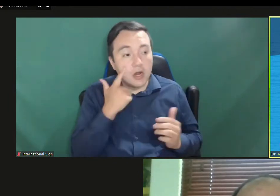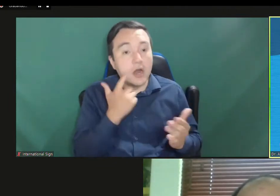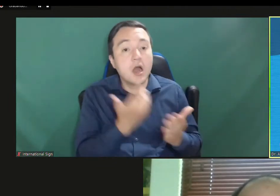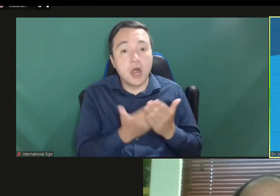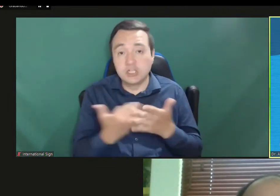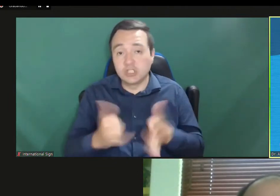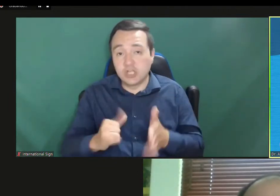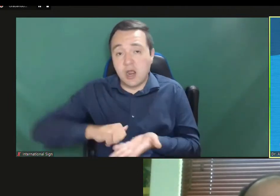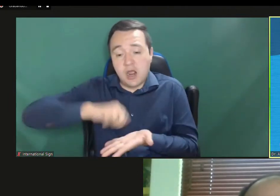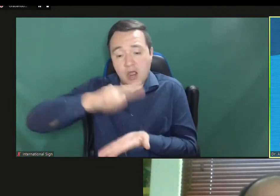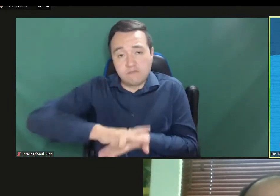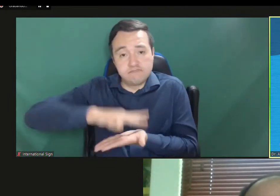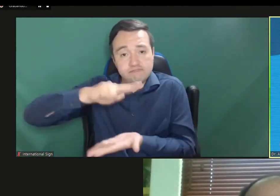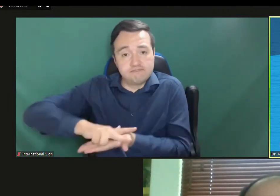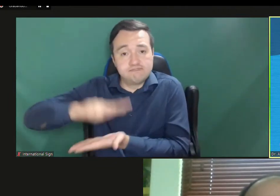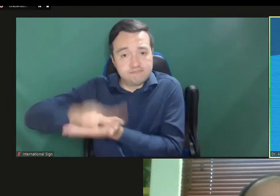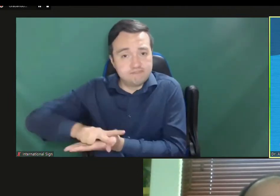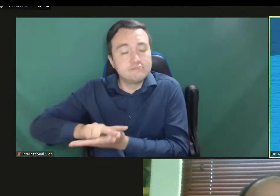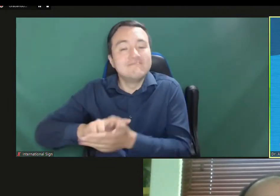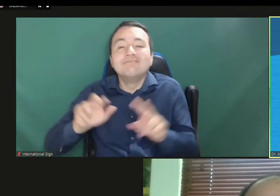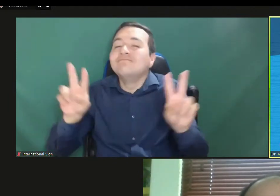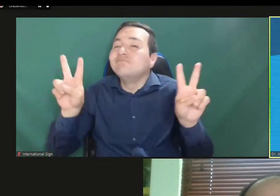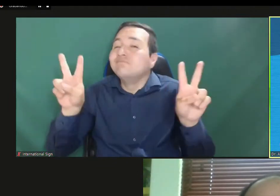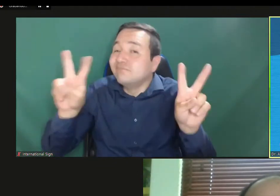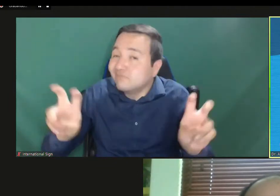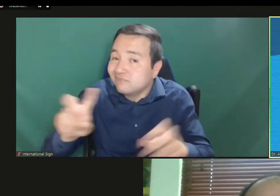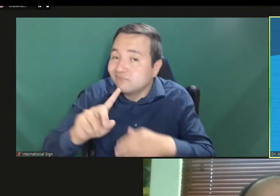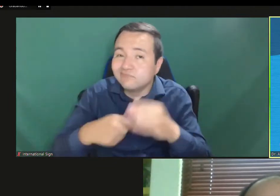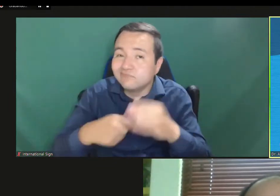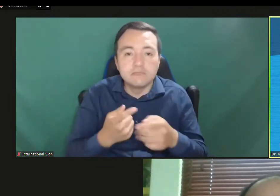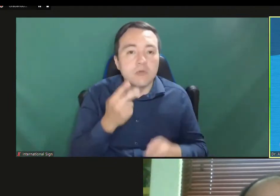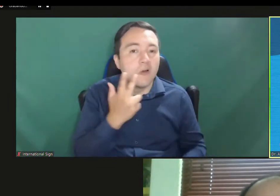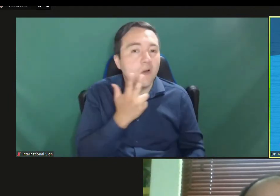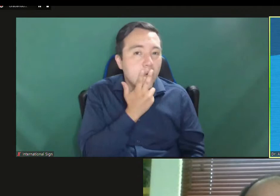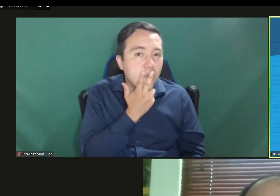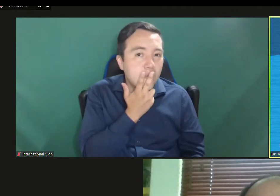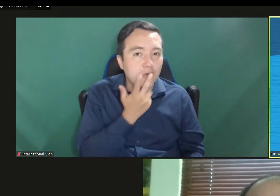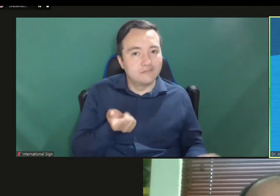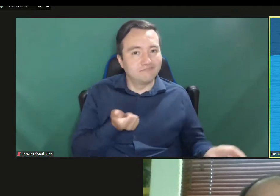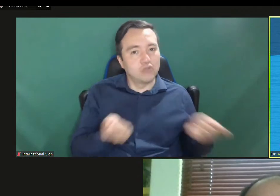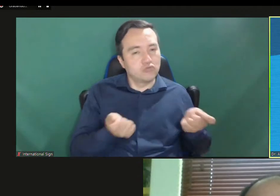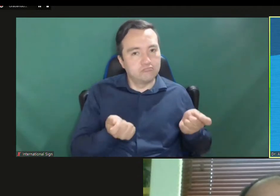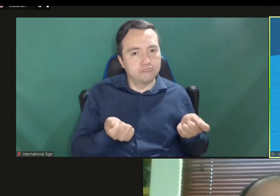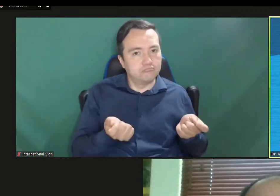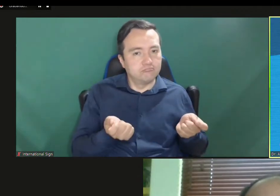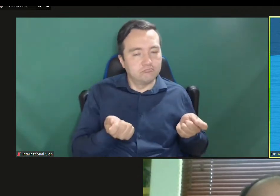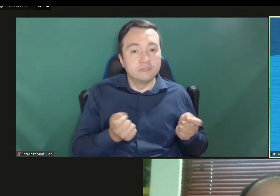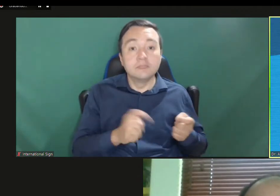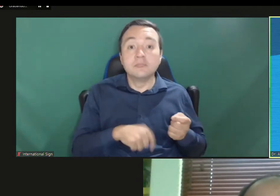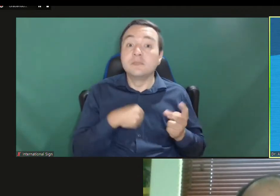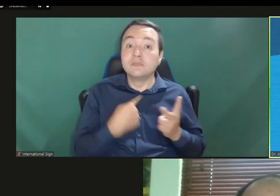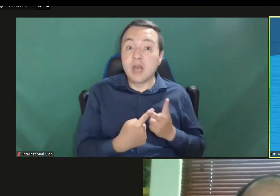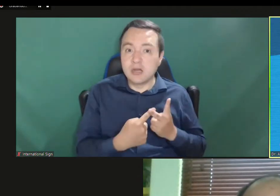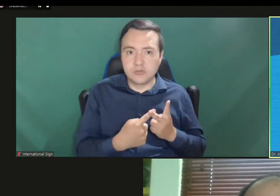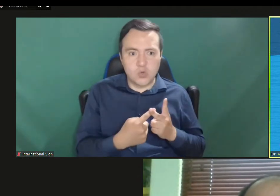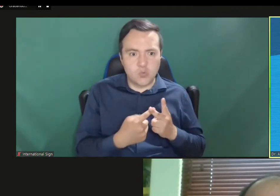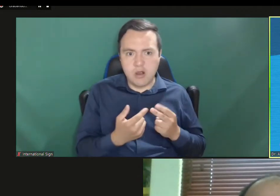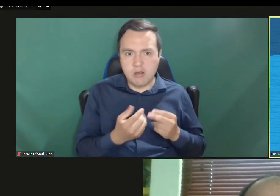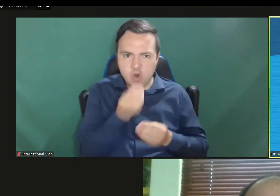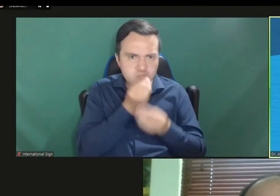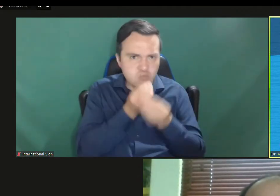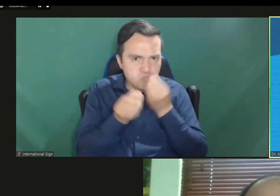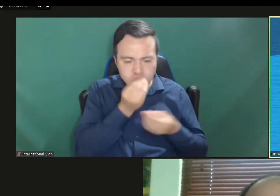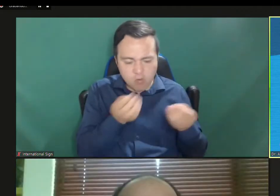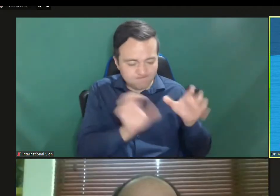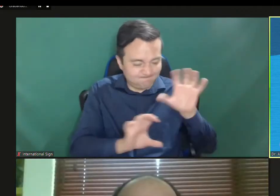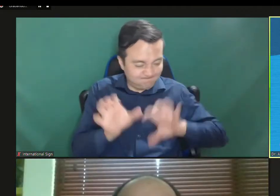warning labels on ultra-processed food products. So I give the word to Dr. Mar Ramadin. Thank you, Honorable Minister.